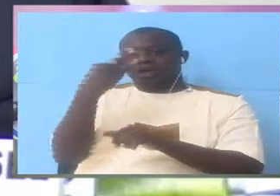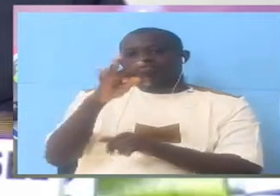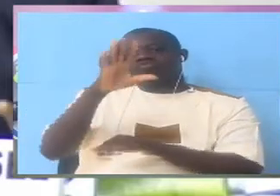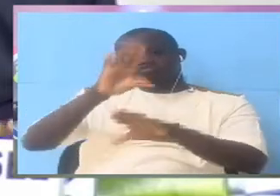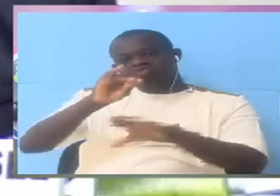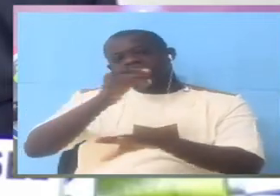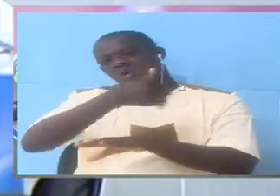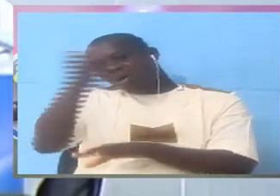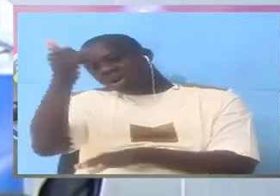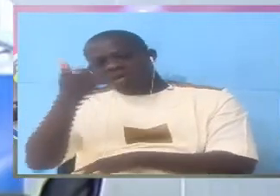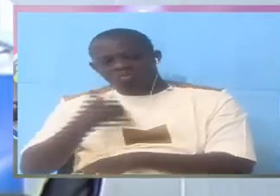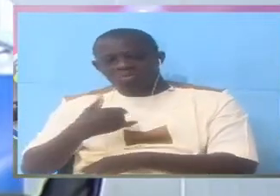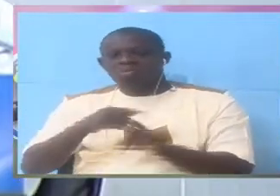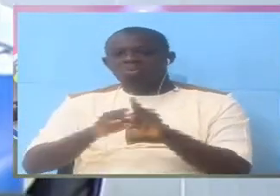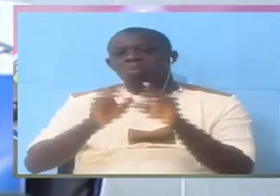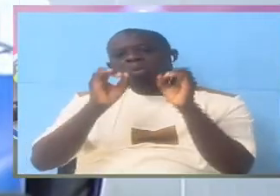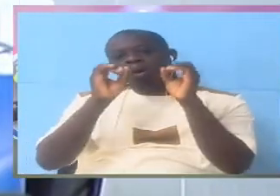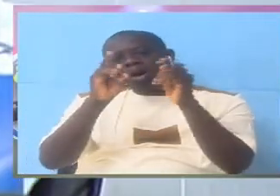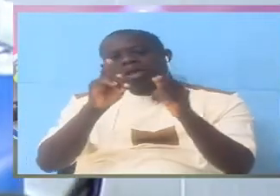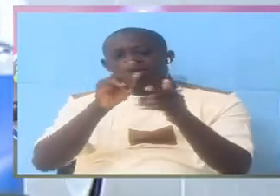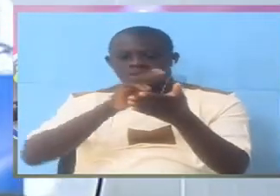it's normal.